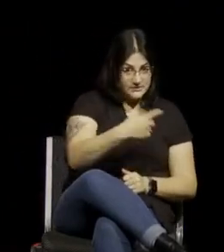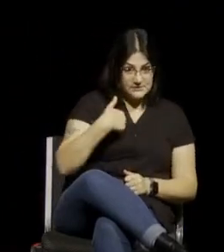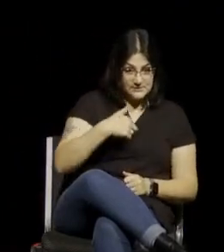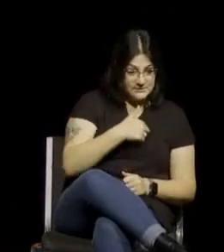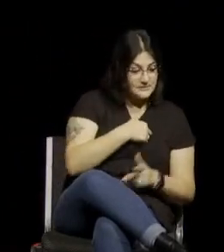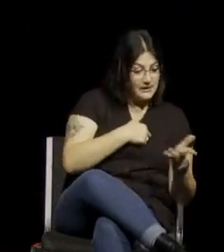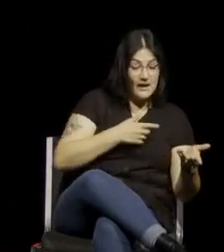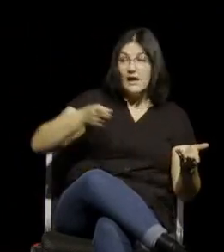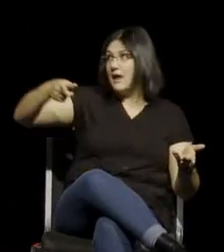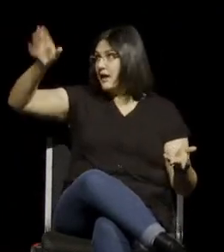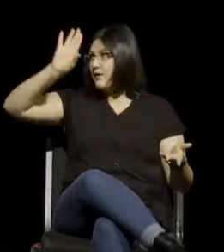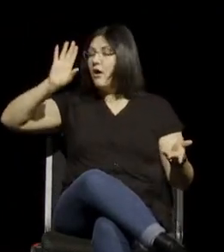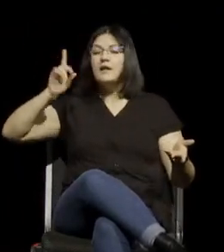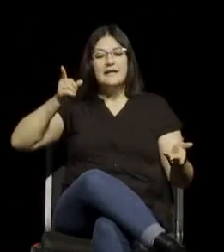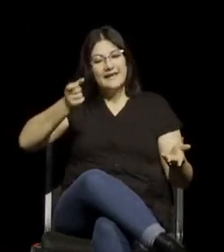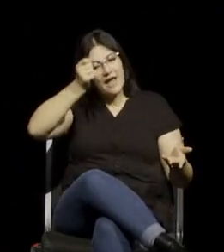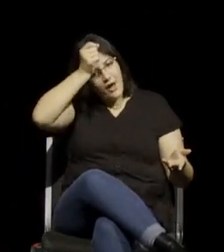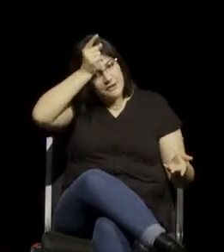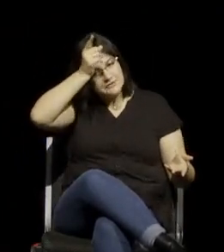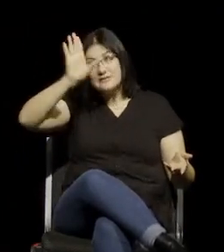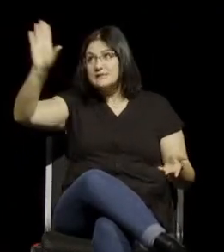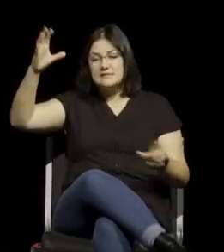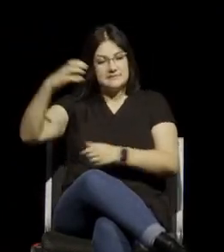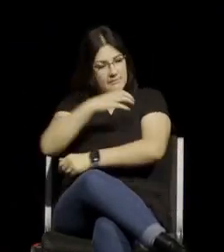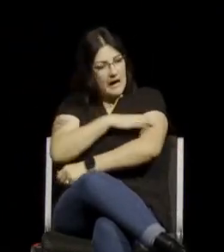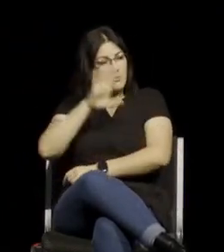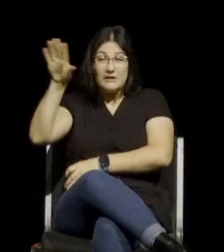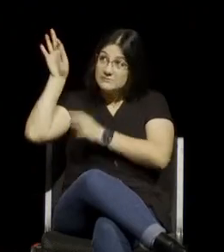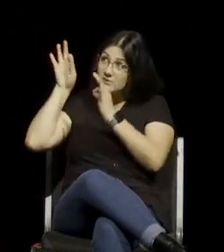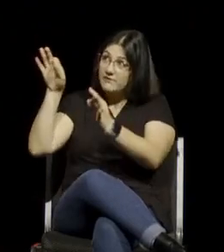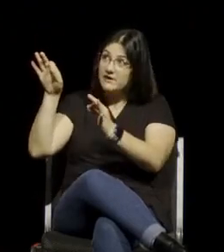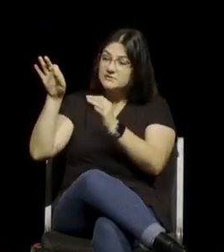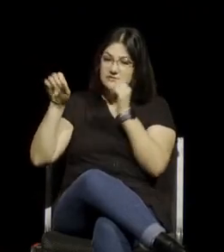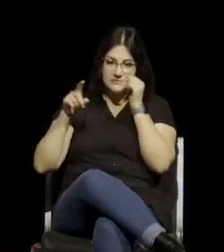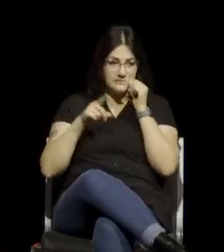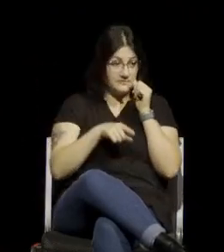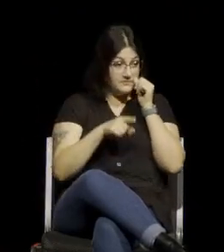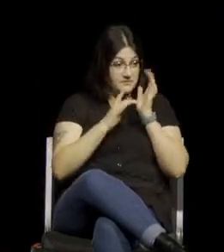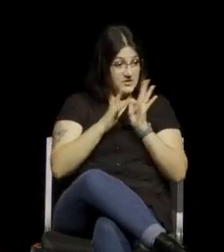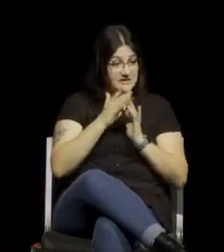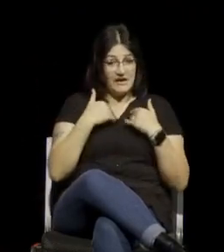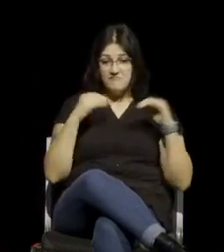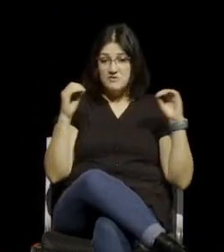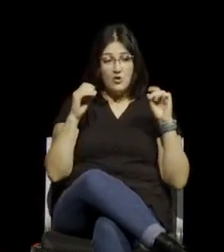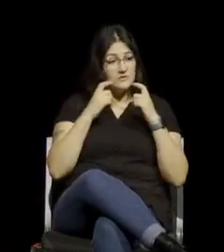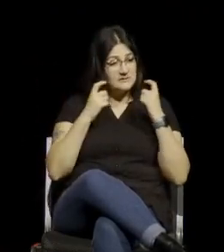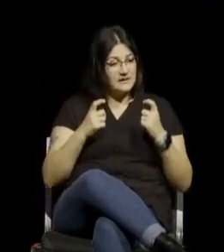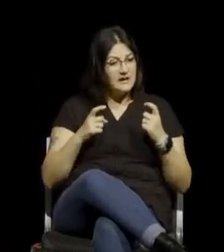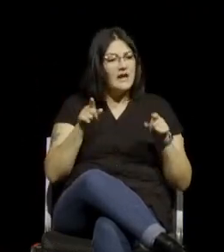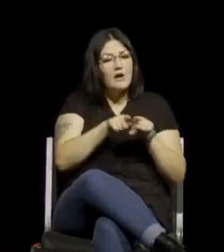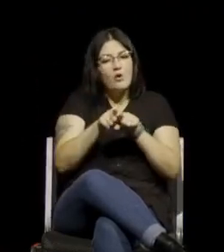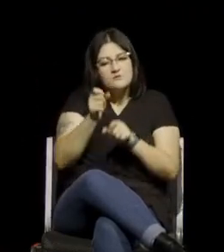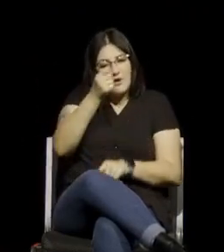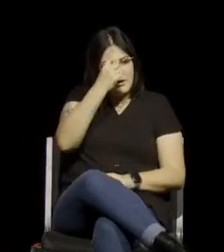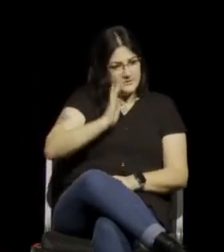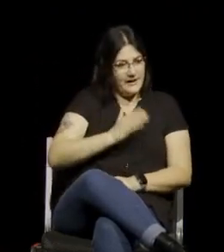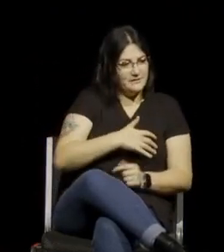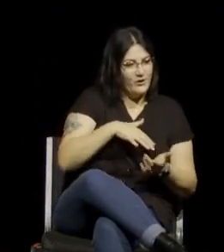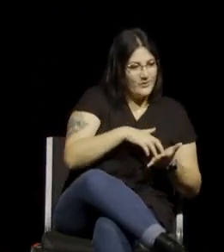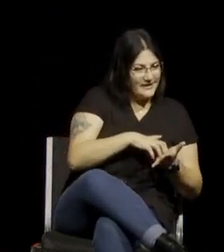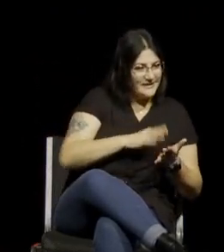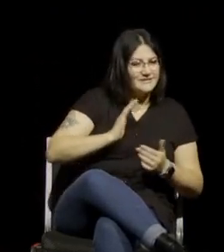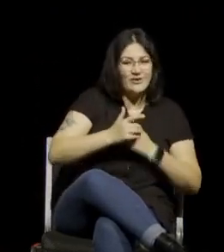God. He understands God's power and his perfection. He was sinless. And he also understands our